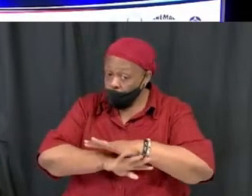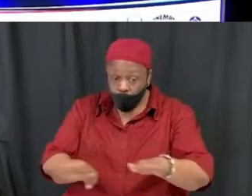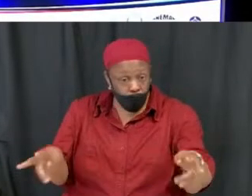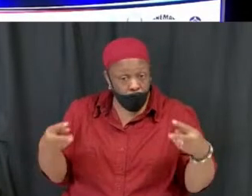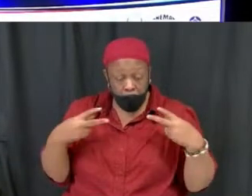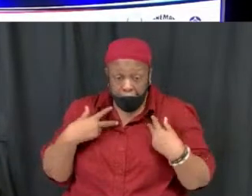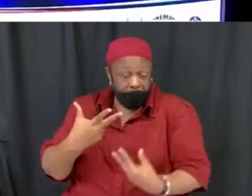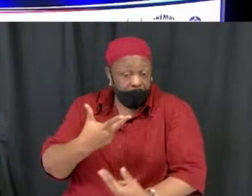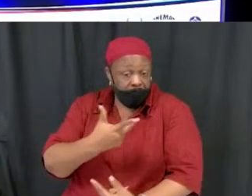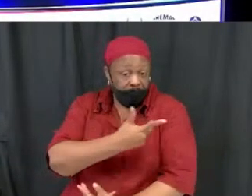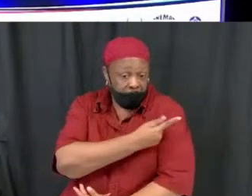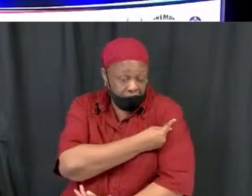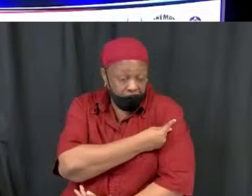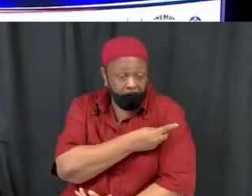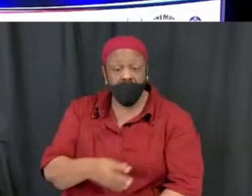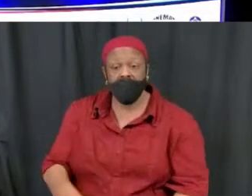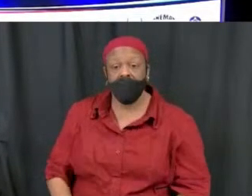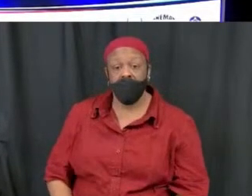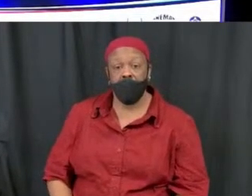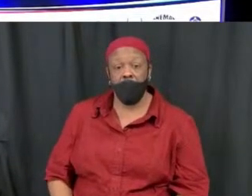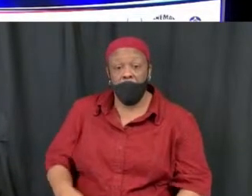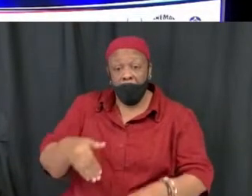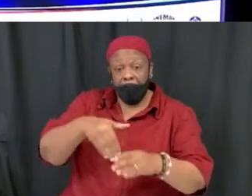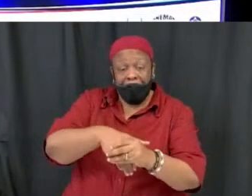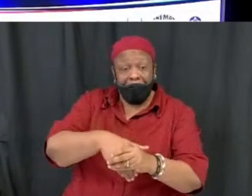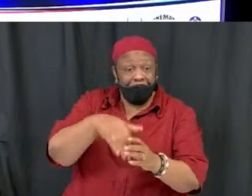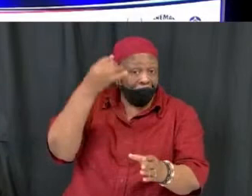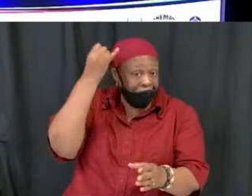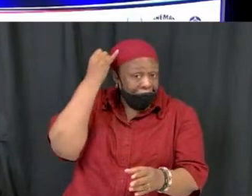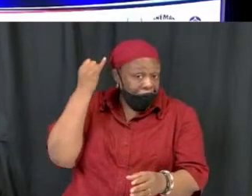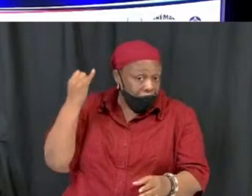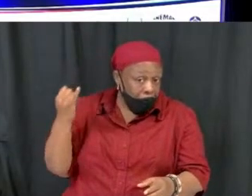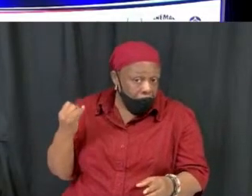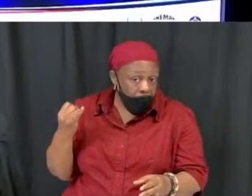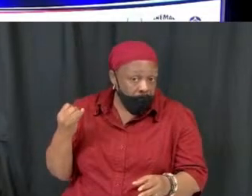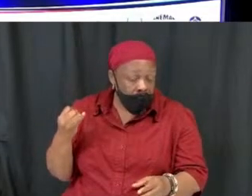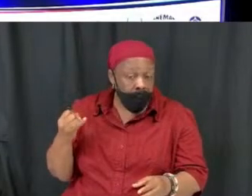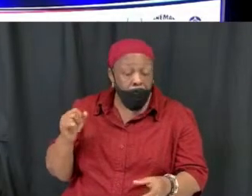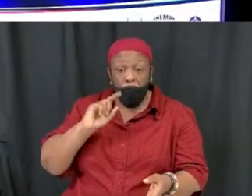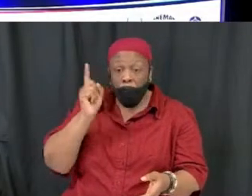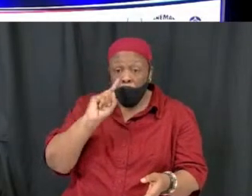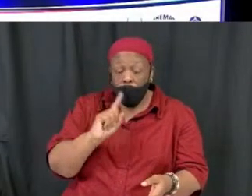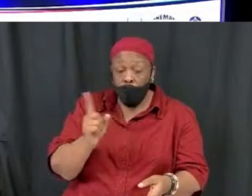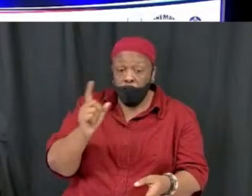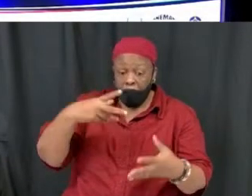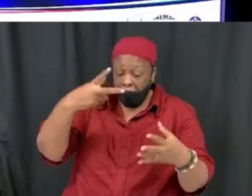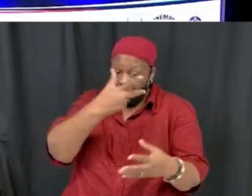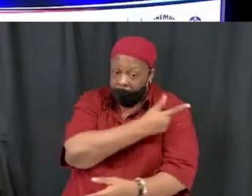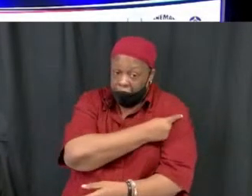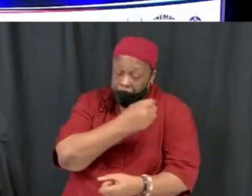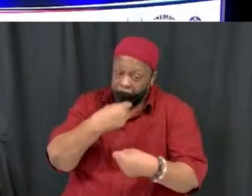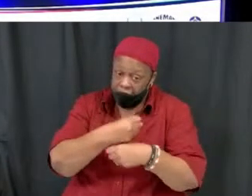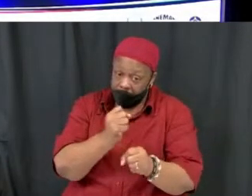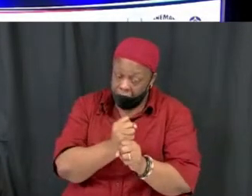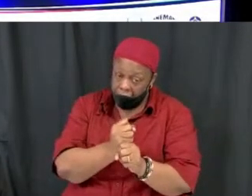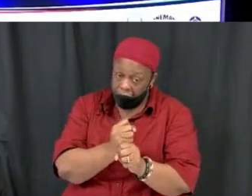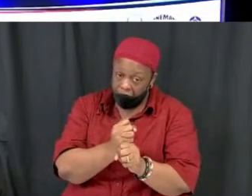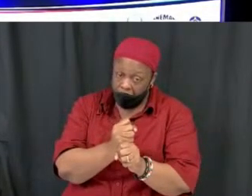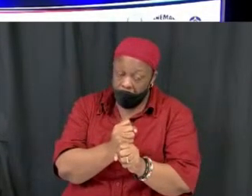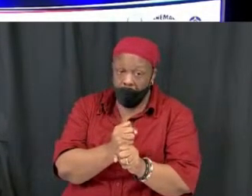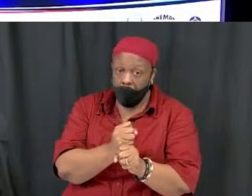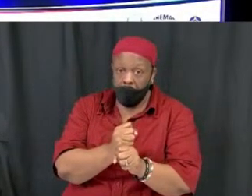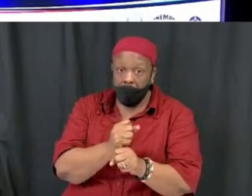of the largest manufacturers for the vaccines within our supplying to our region, is no